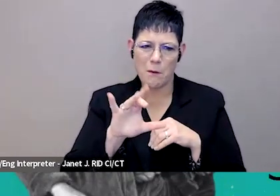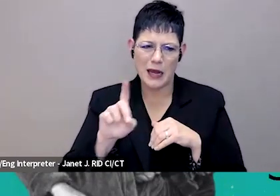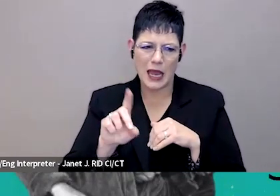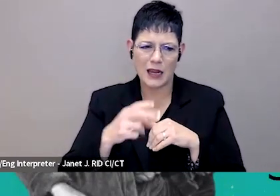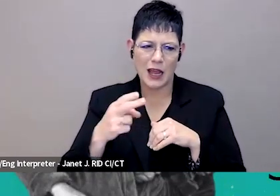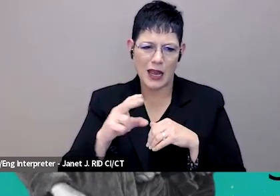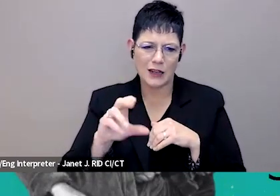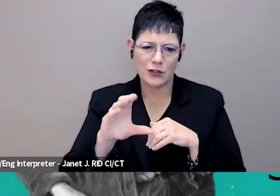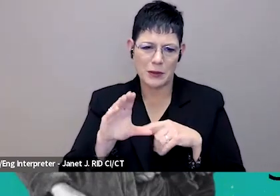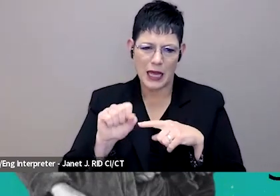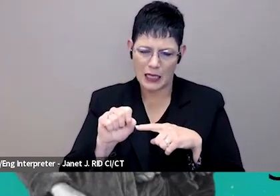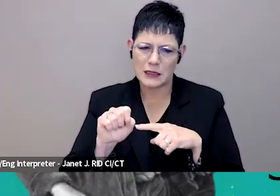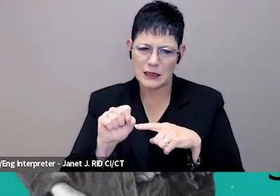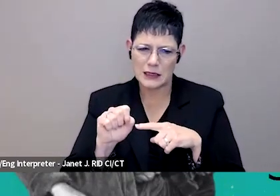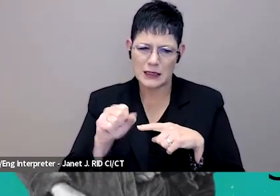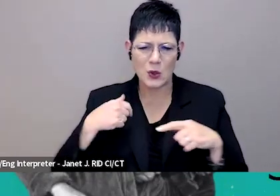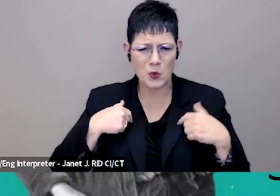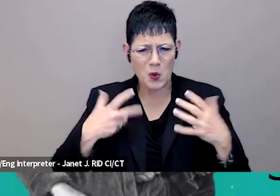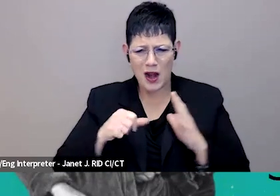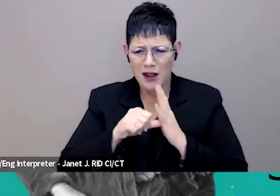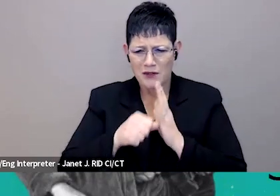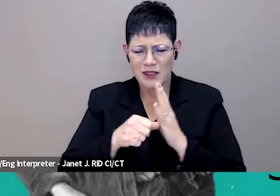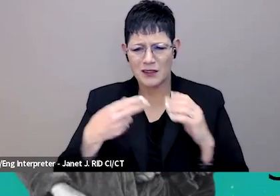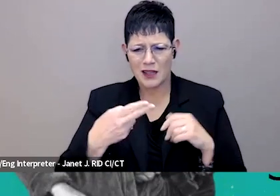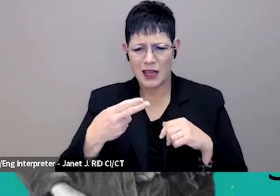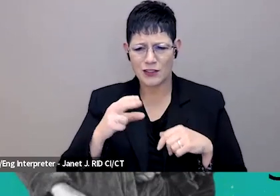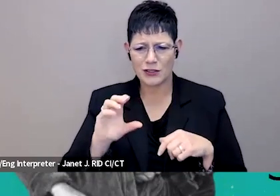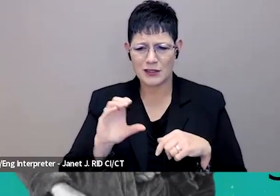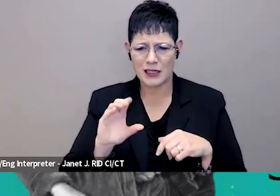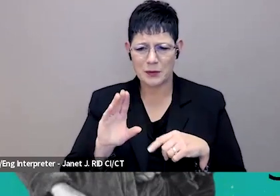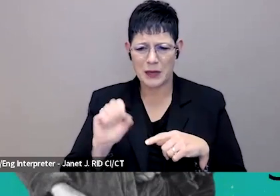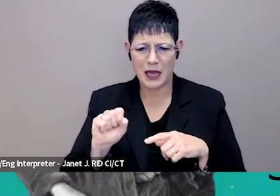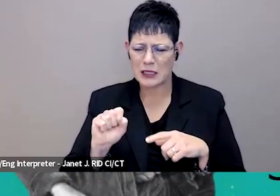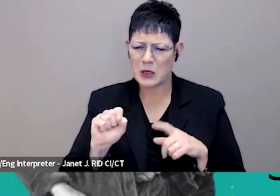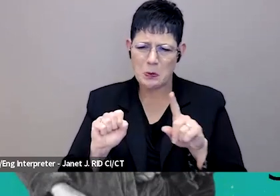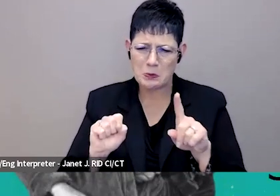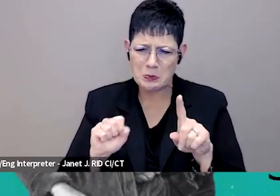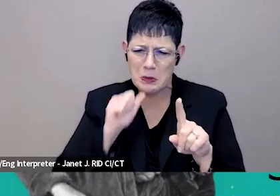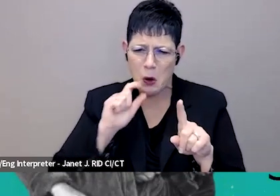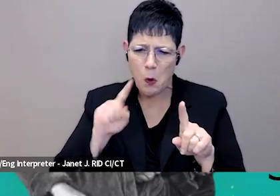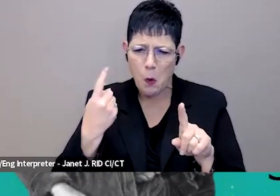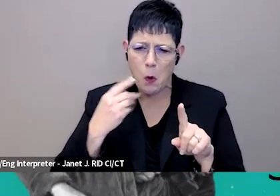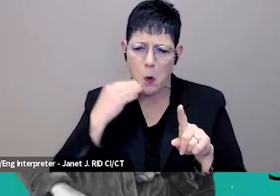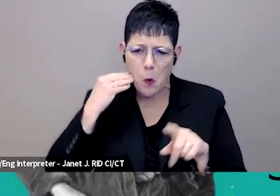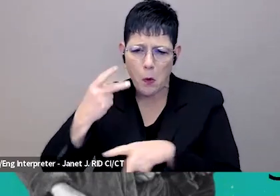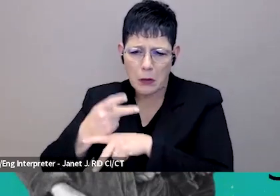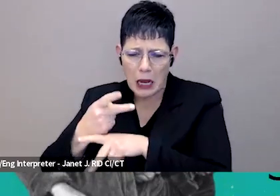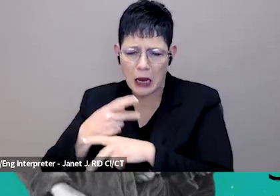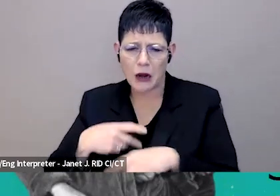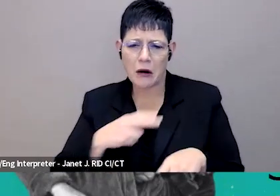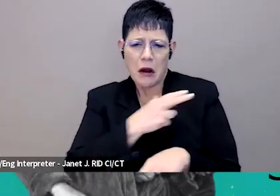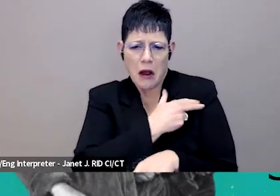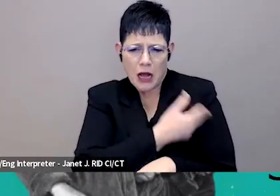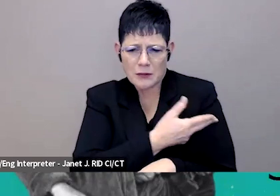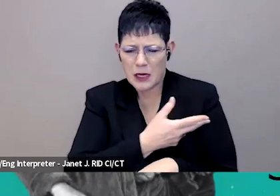that we like to emphasize is that HCBS is not just like home health care or hospital at home. It is really